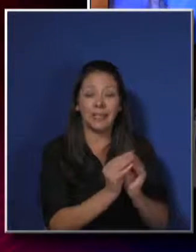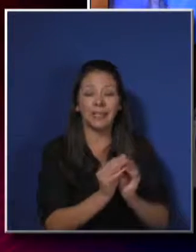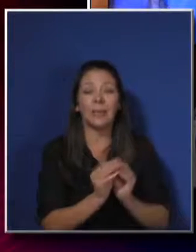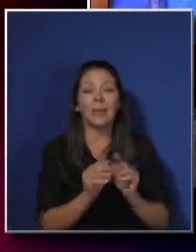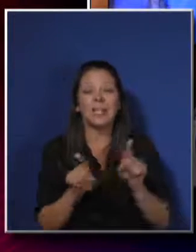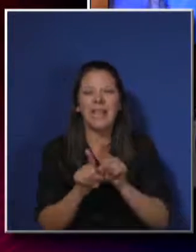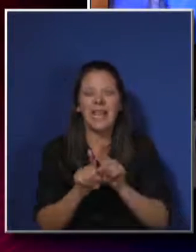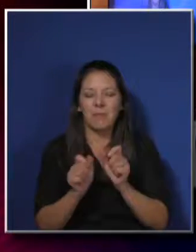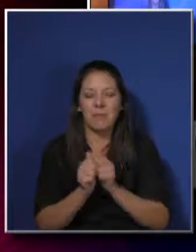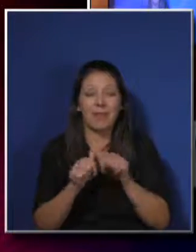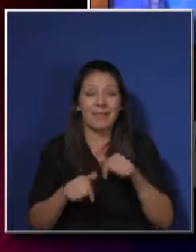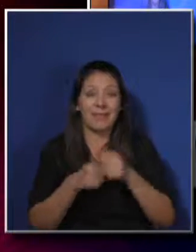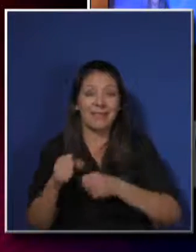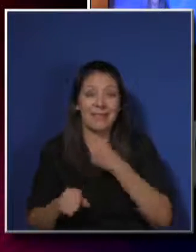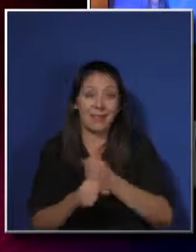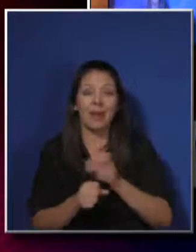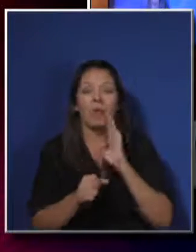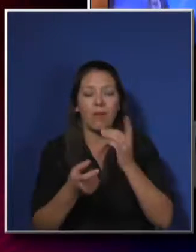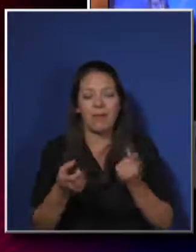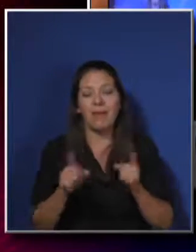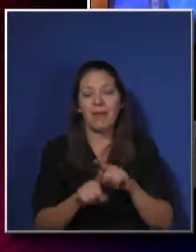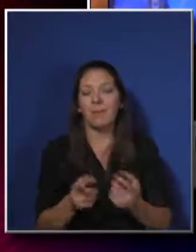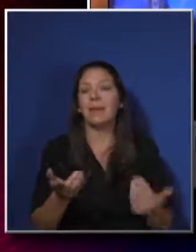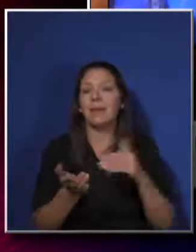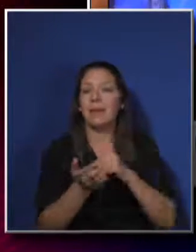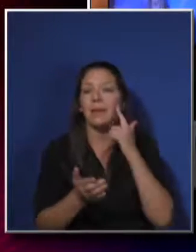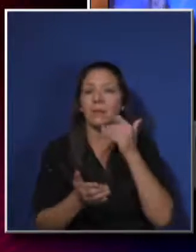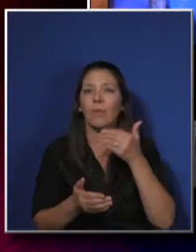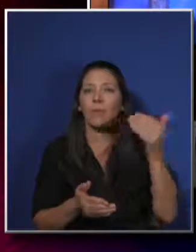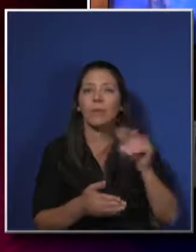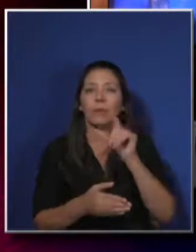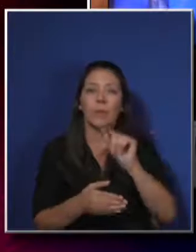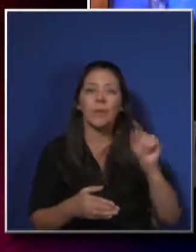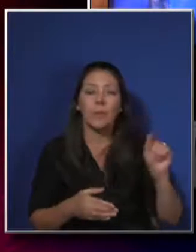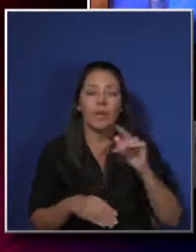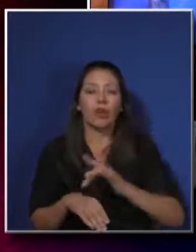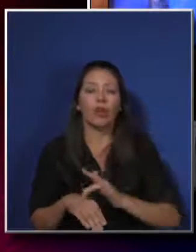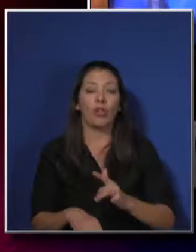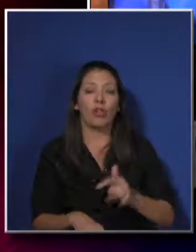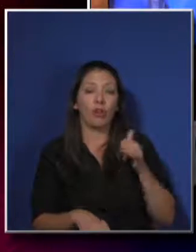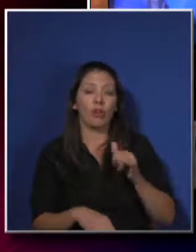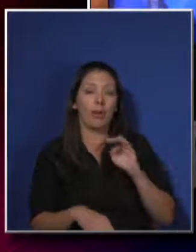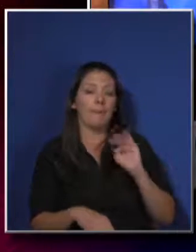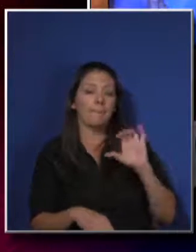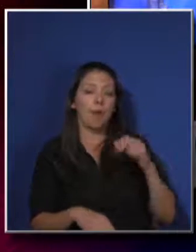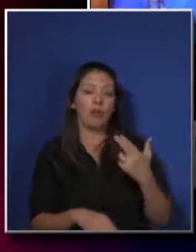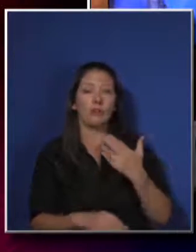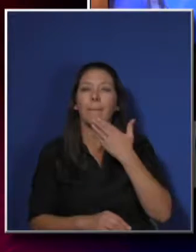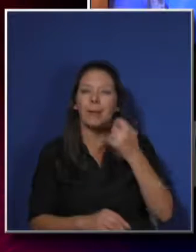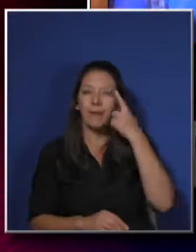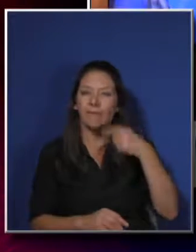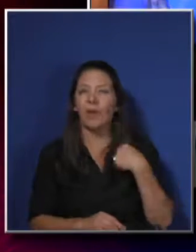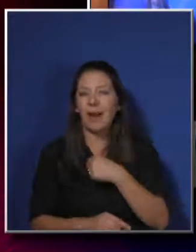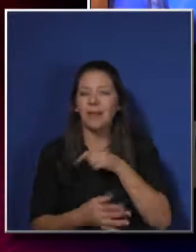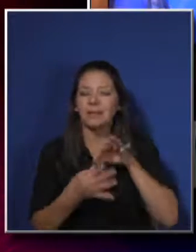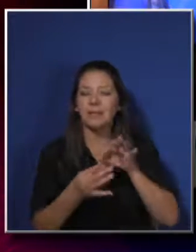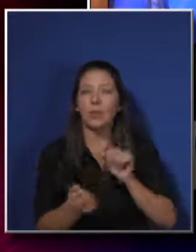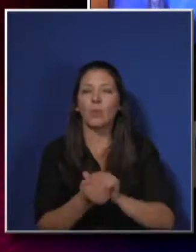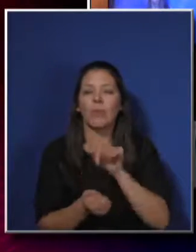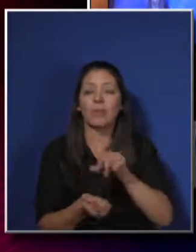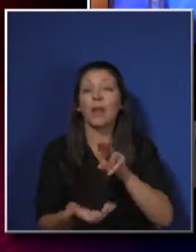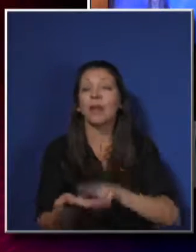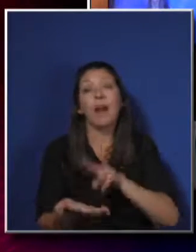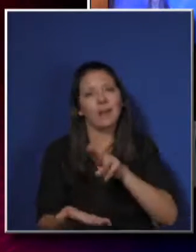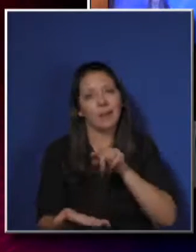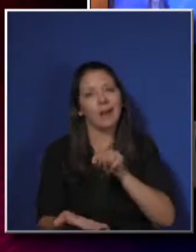in 2020. So the earlier in March, the better for us with the contract piece of